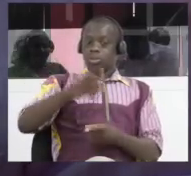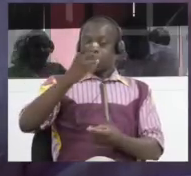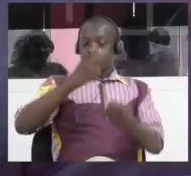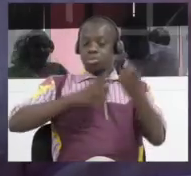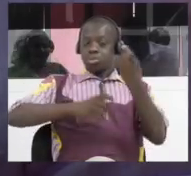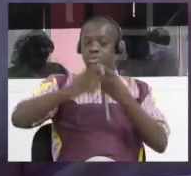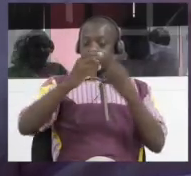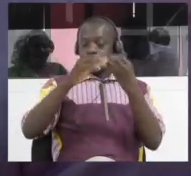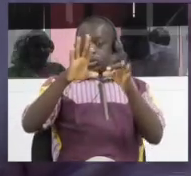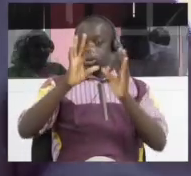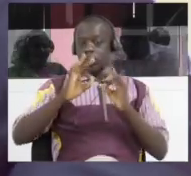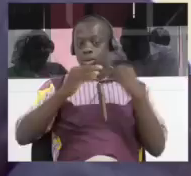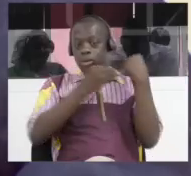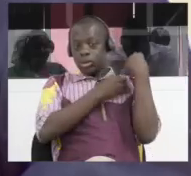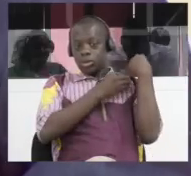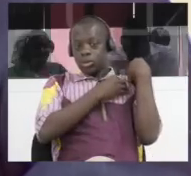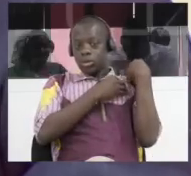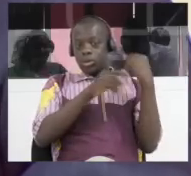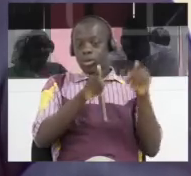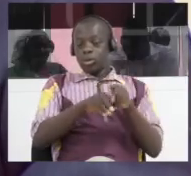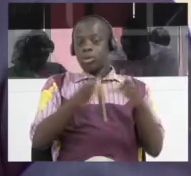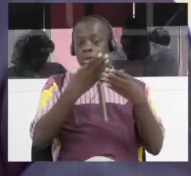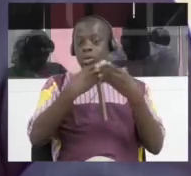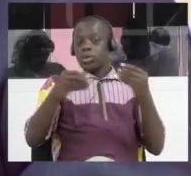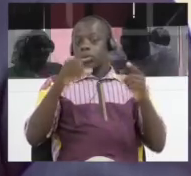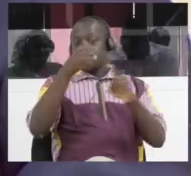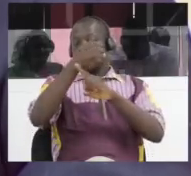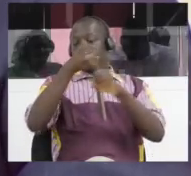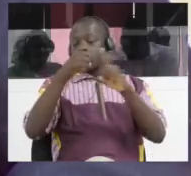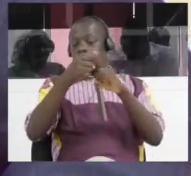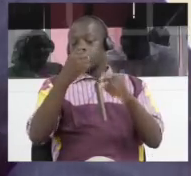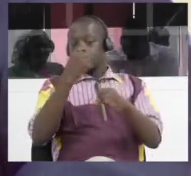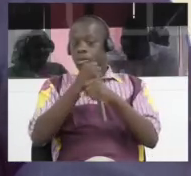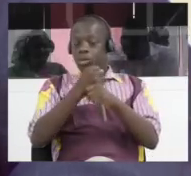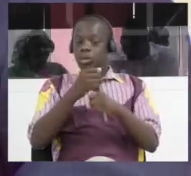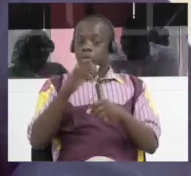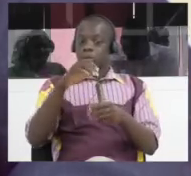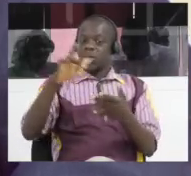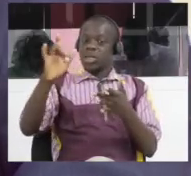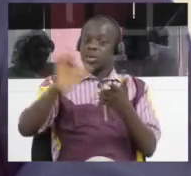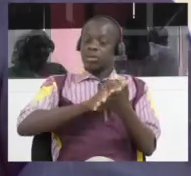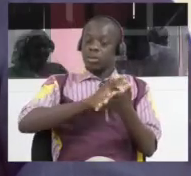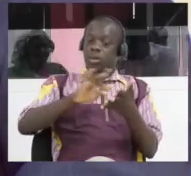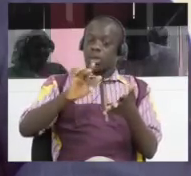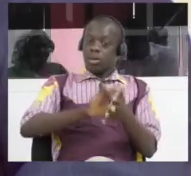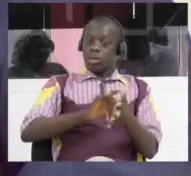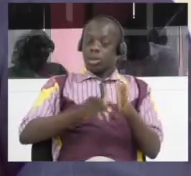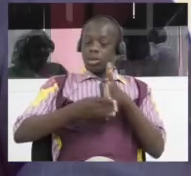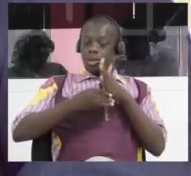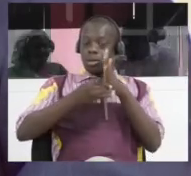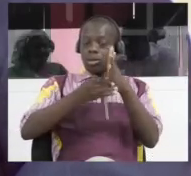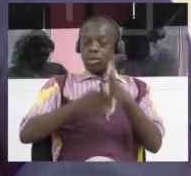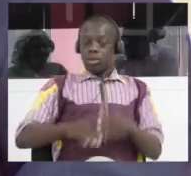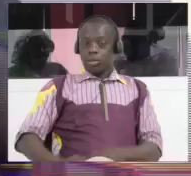responsibility to address the situation, it created a command vacuum in the structure?